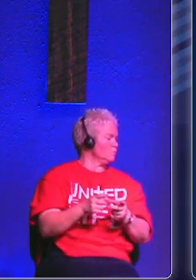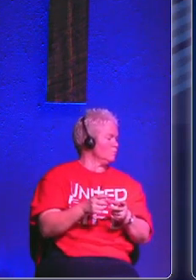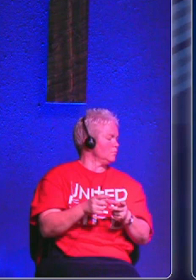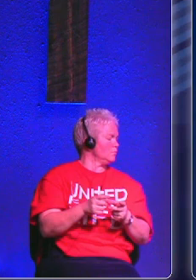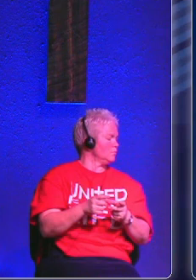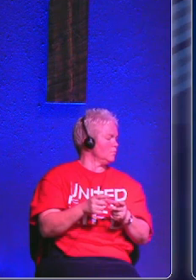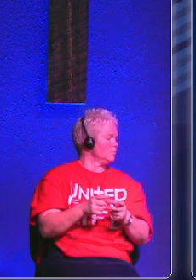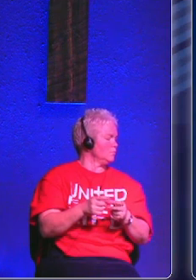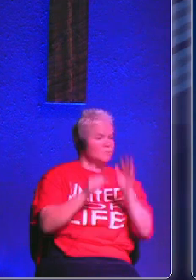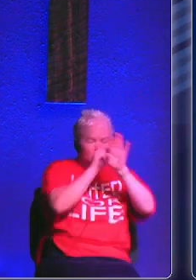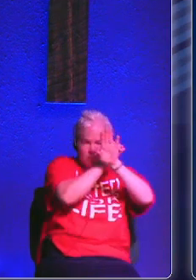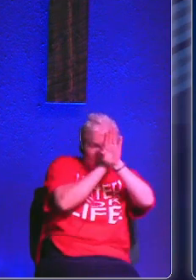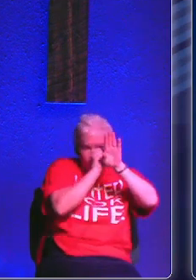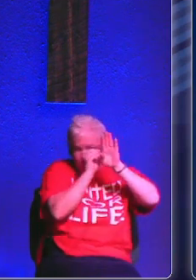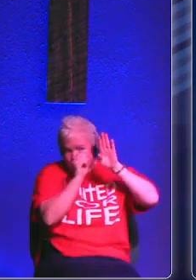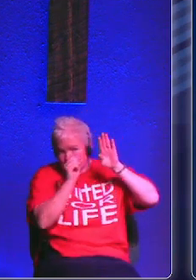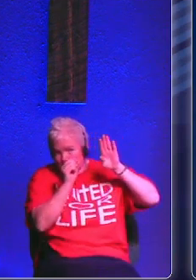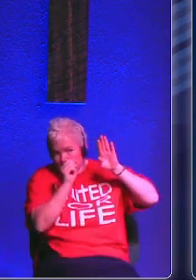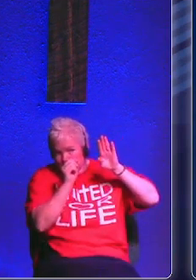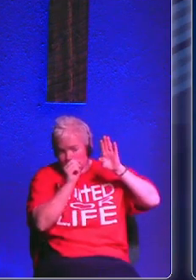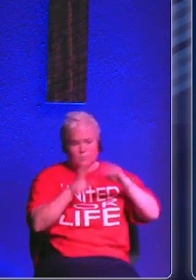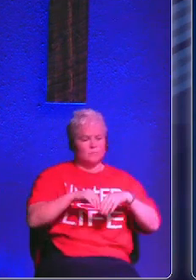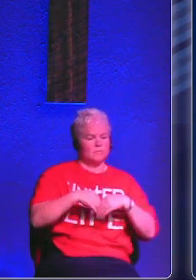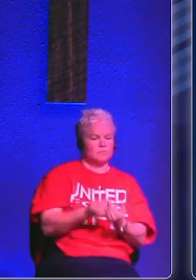But the spies also said,